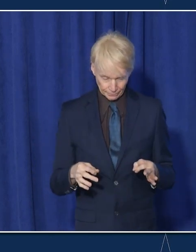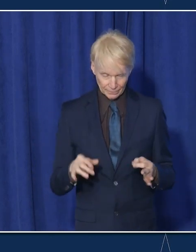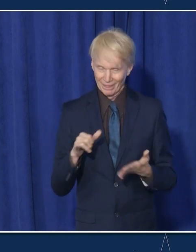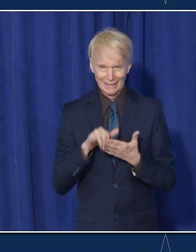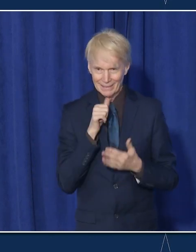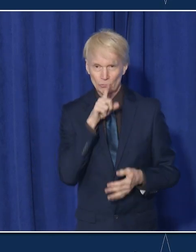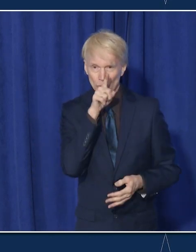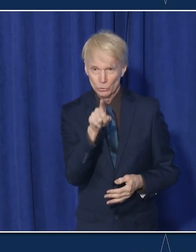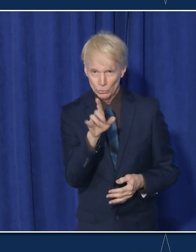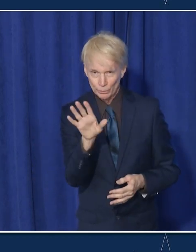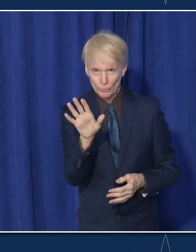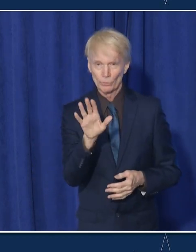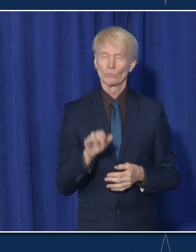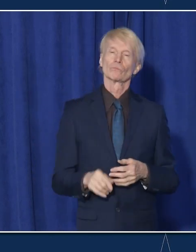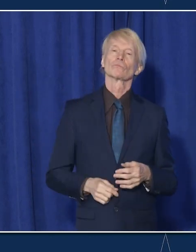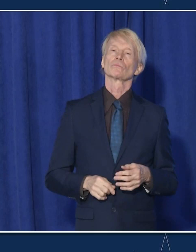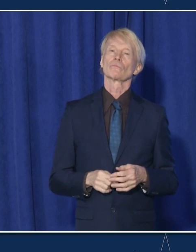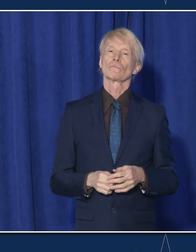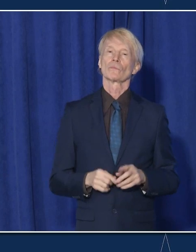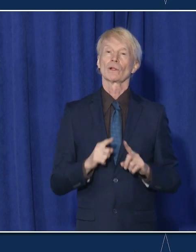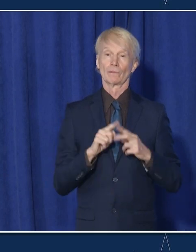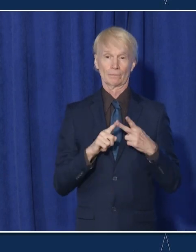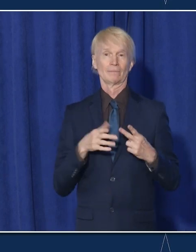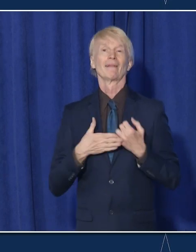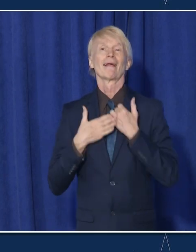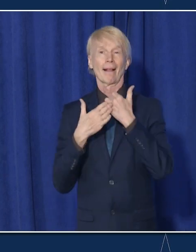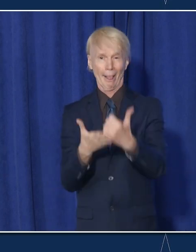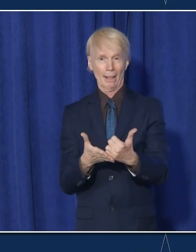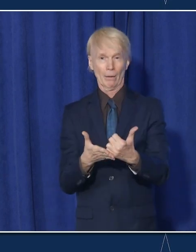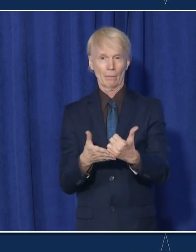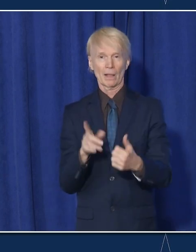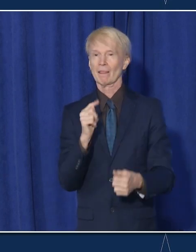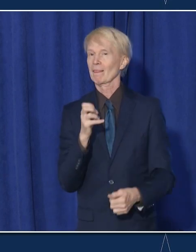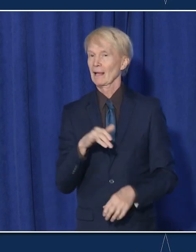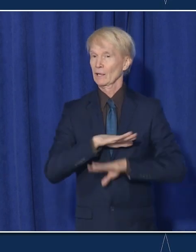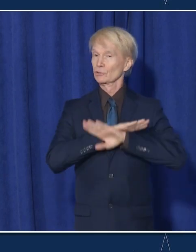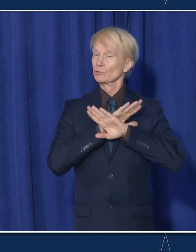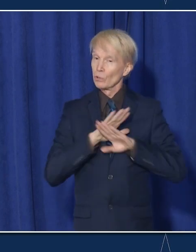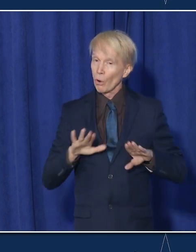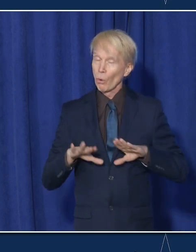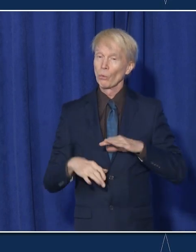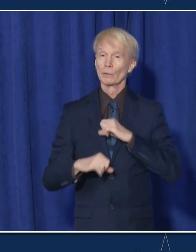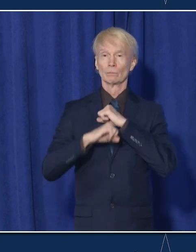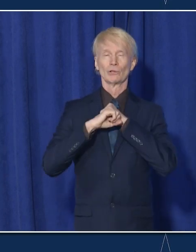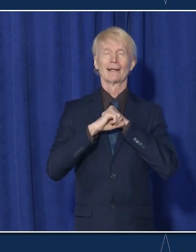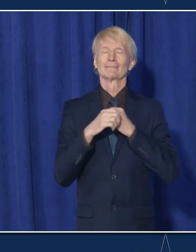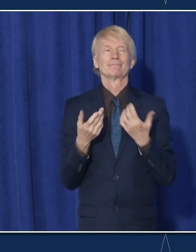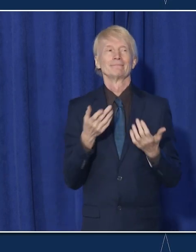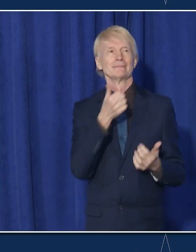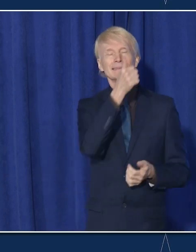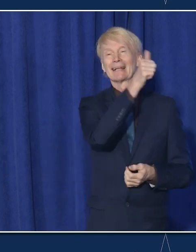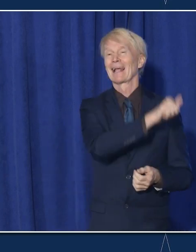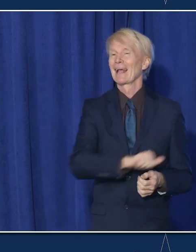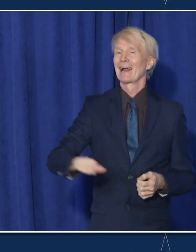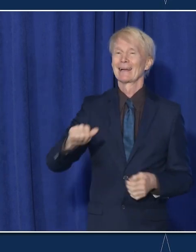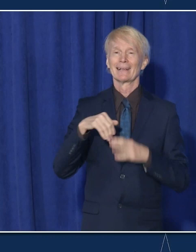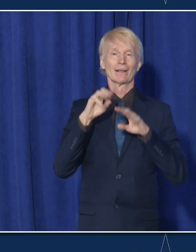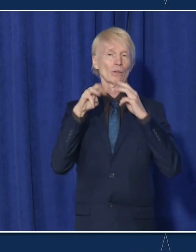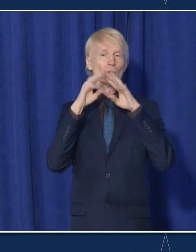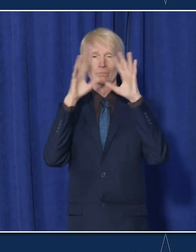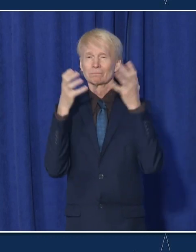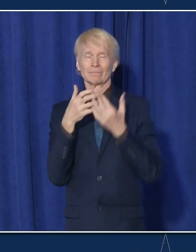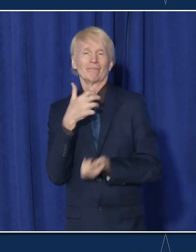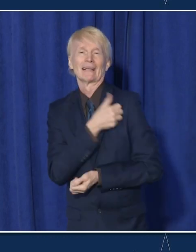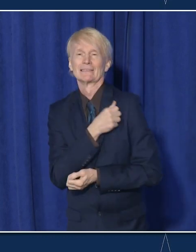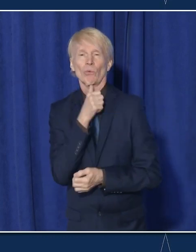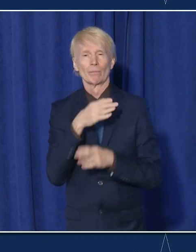that's not true, that the vaccines do help. They do not protect. No vaccine 100% protects against